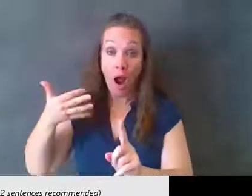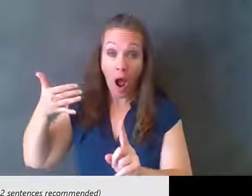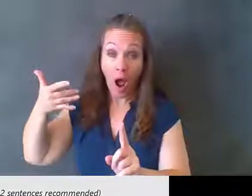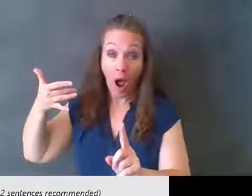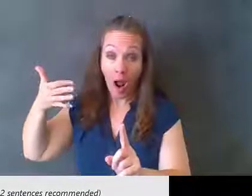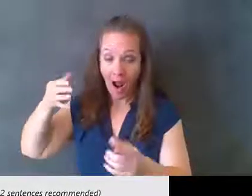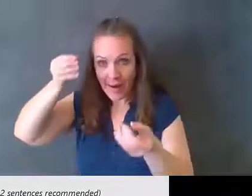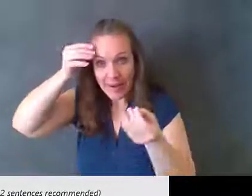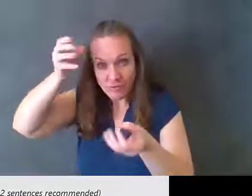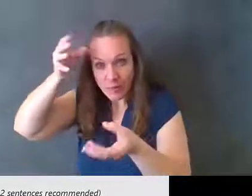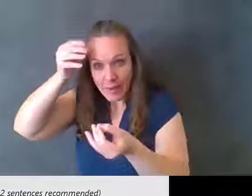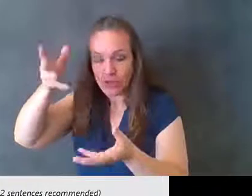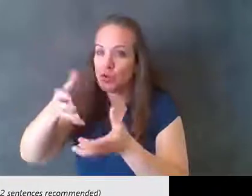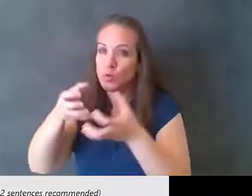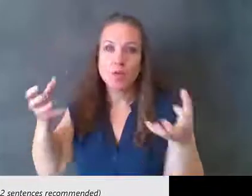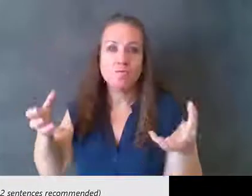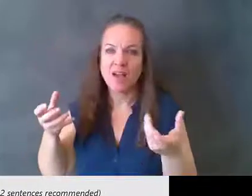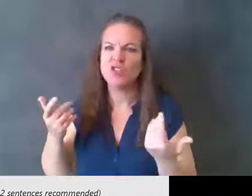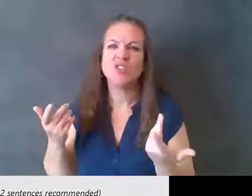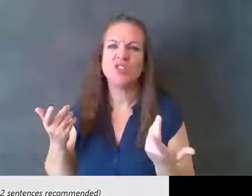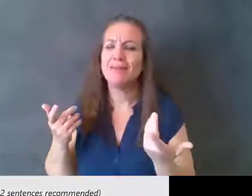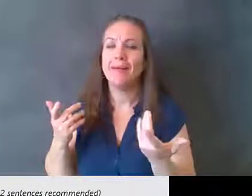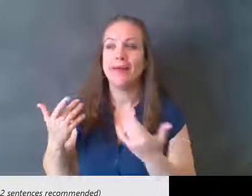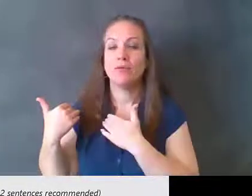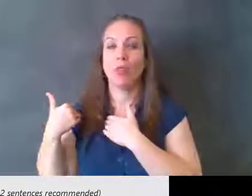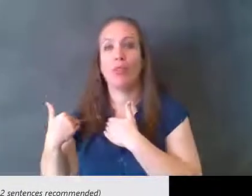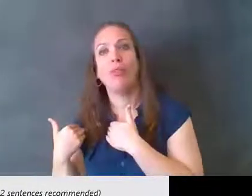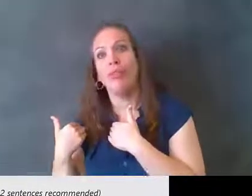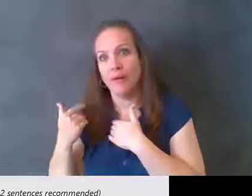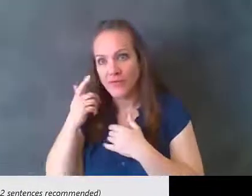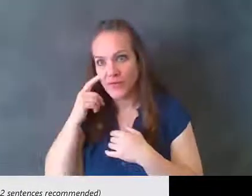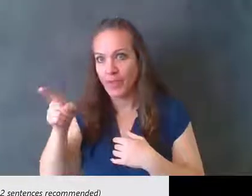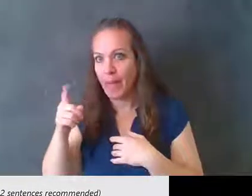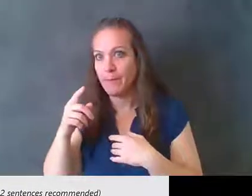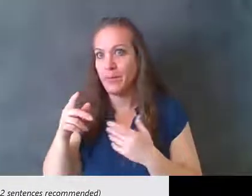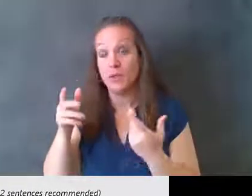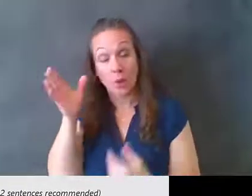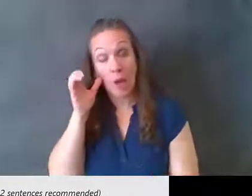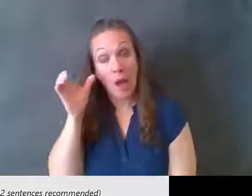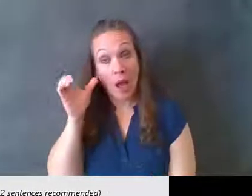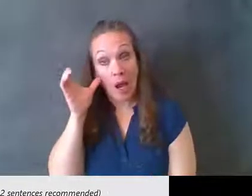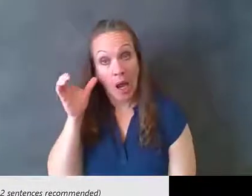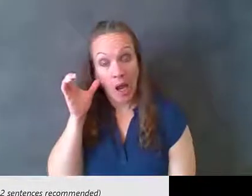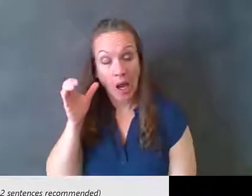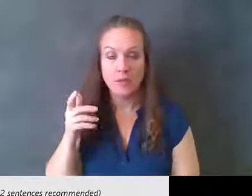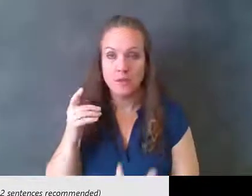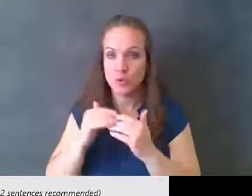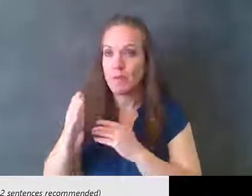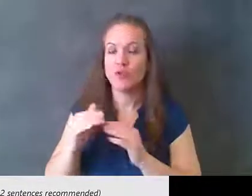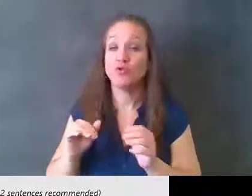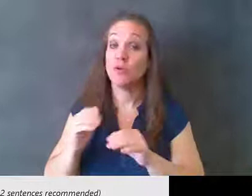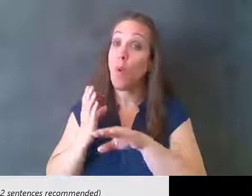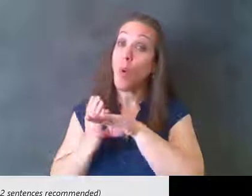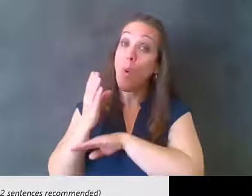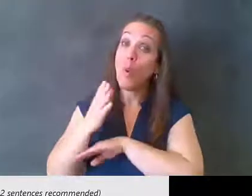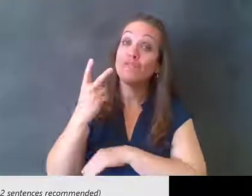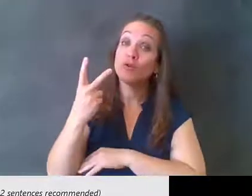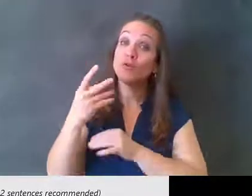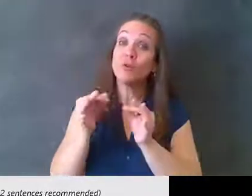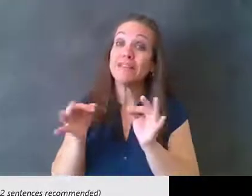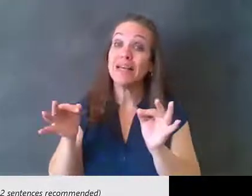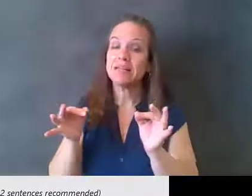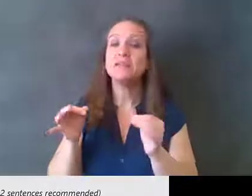we're not giving other folks, and we're kind of bogging them down. So if it's getting above 2 sentences, we do want to find a different place